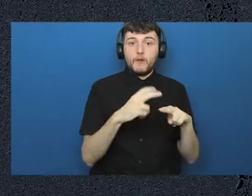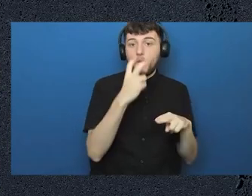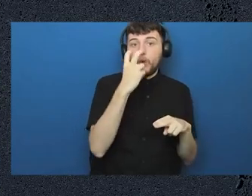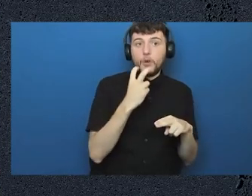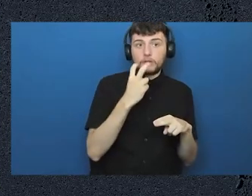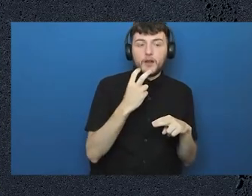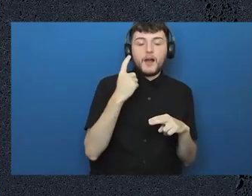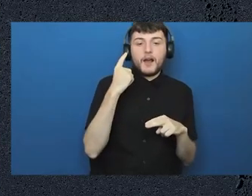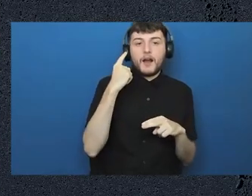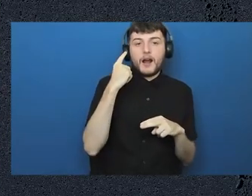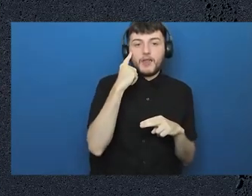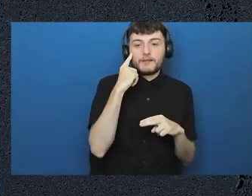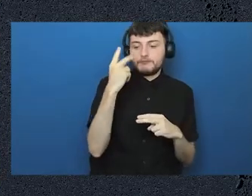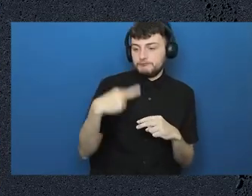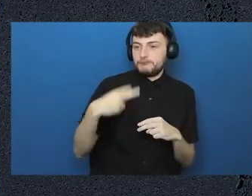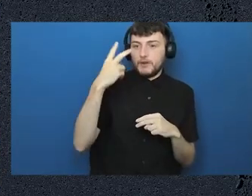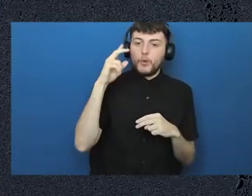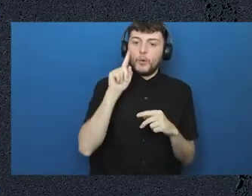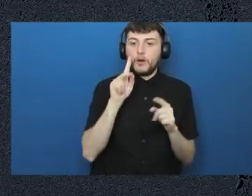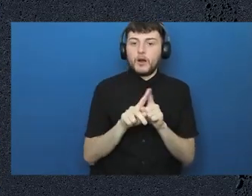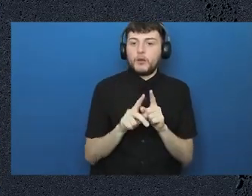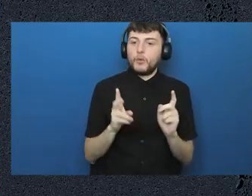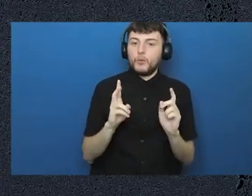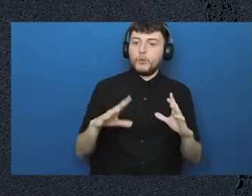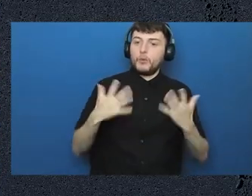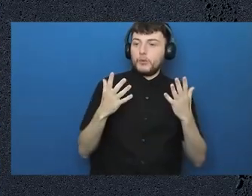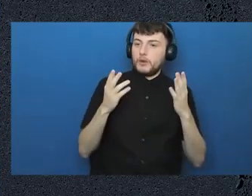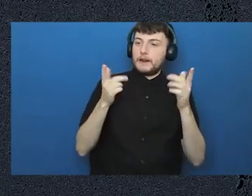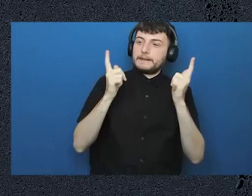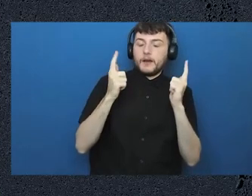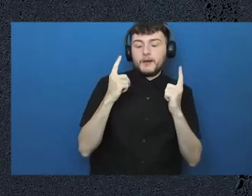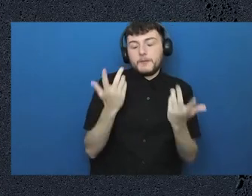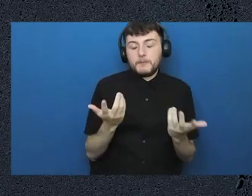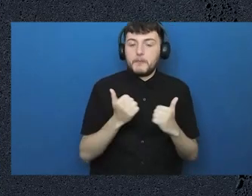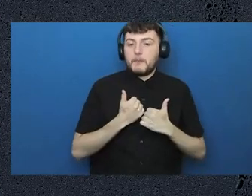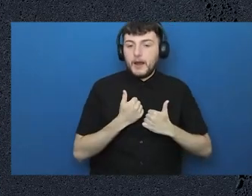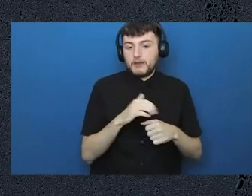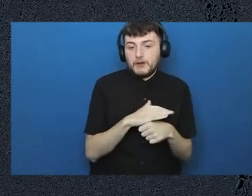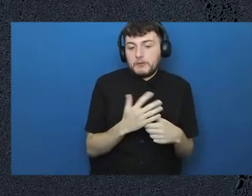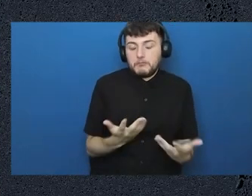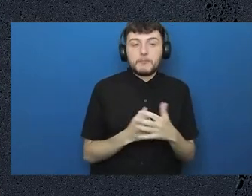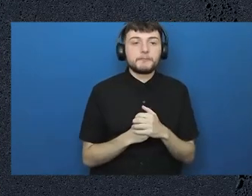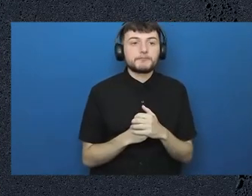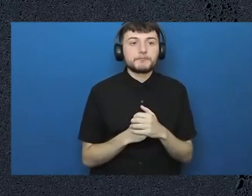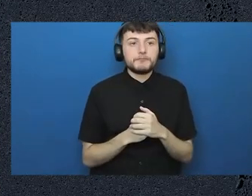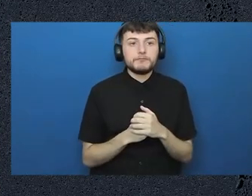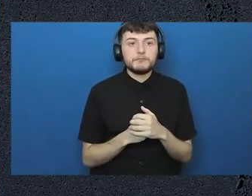to be, but that's just like... It's a little bit like that in academia too, but Madhu, how do you navigate that?